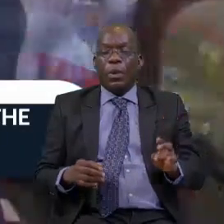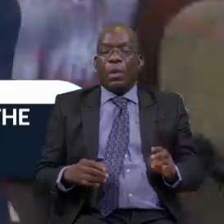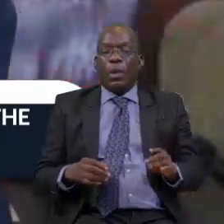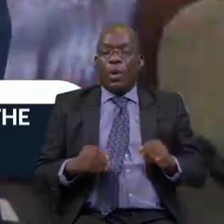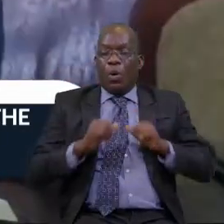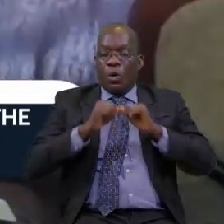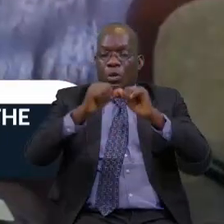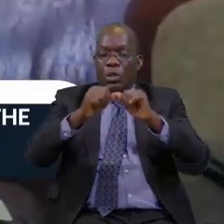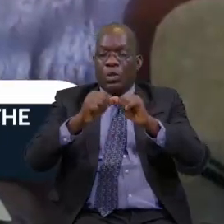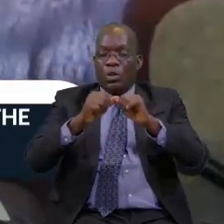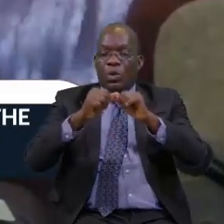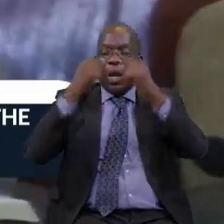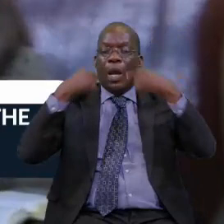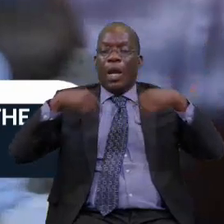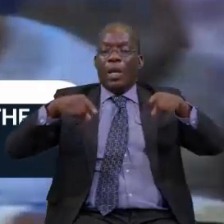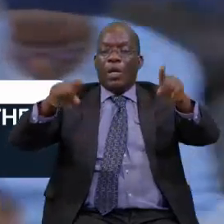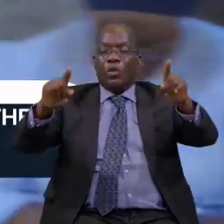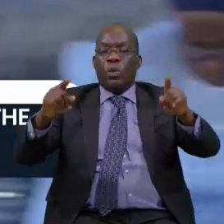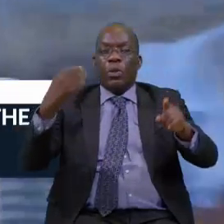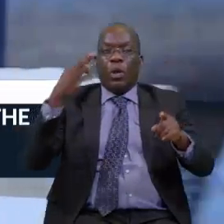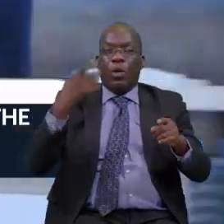the supreme leader.